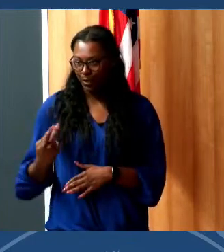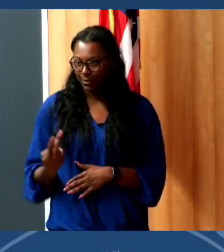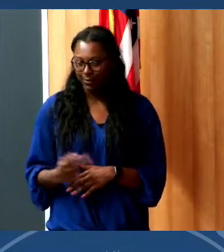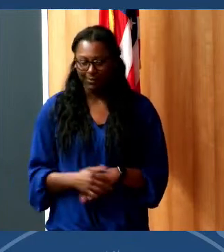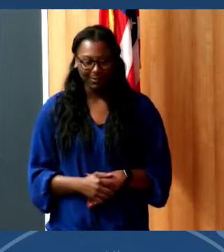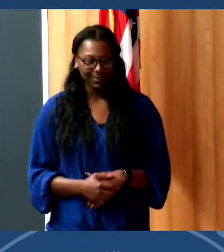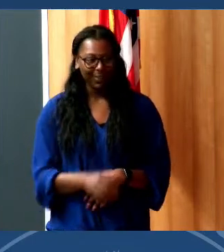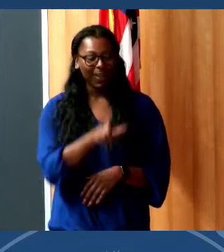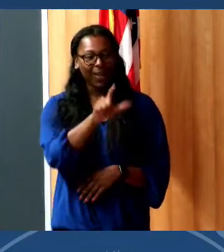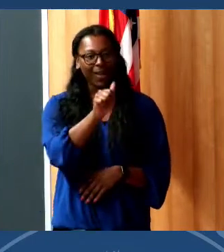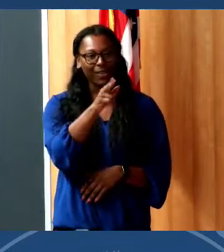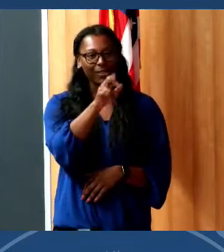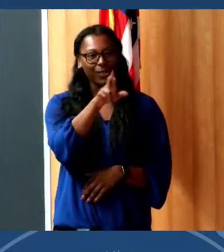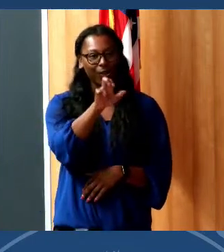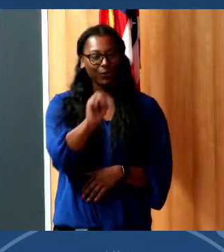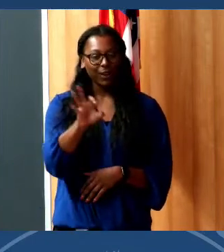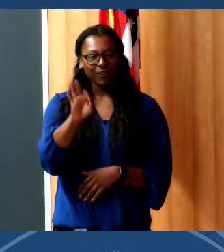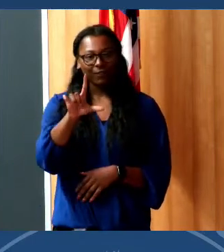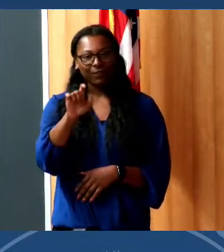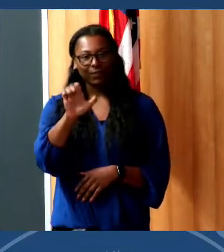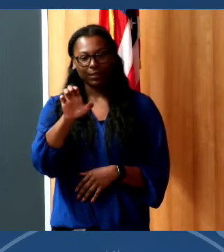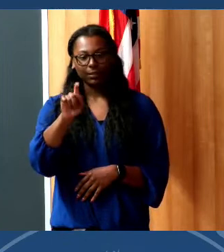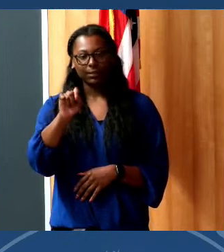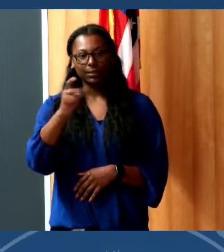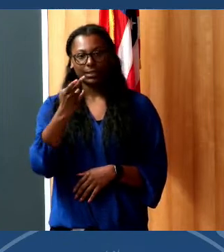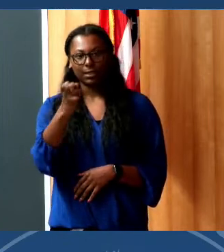Lauren Fletcher.